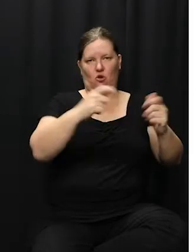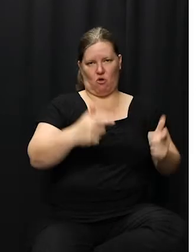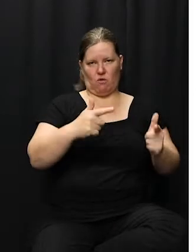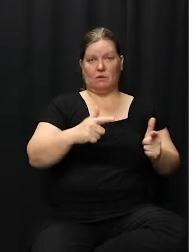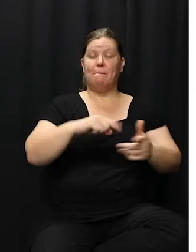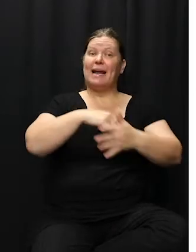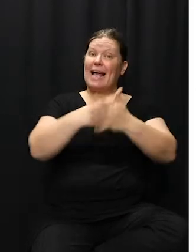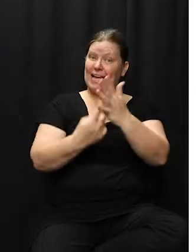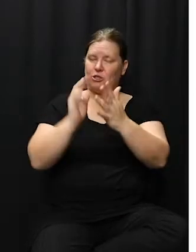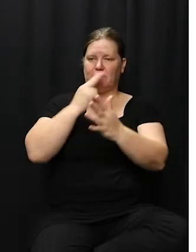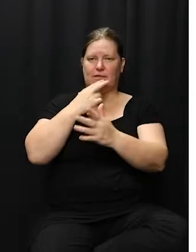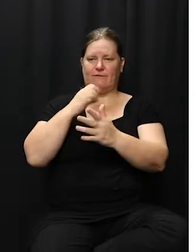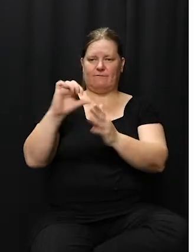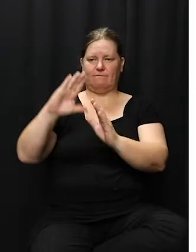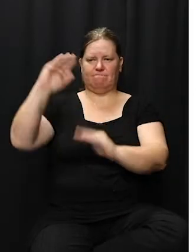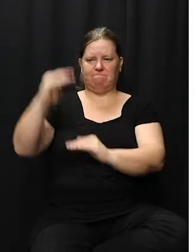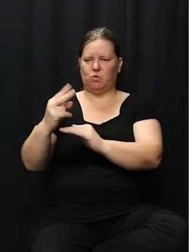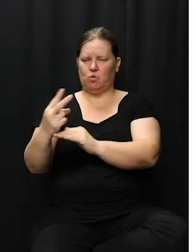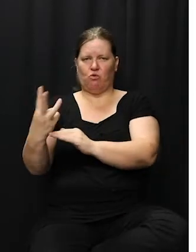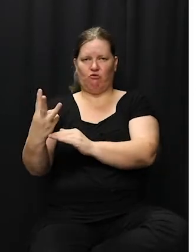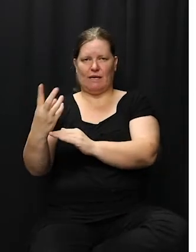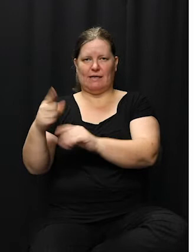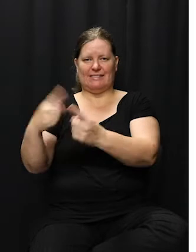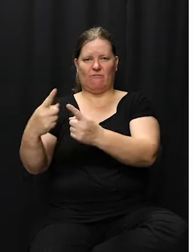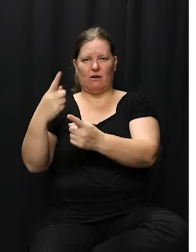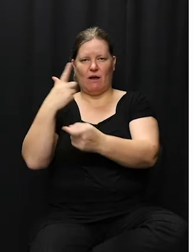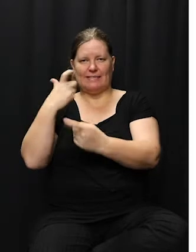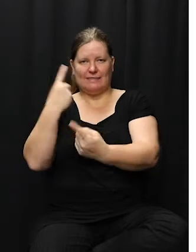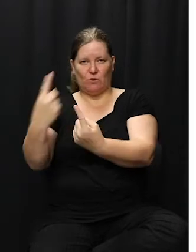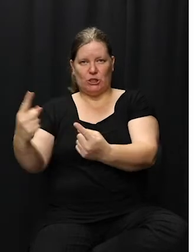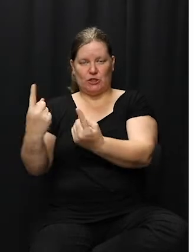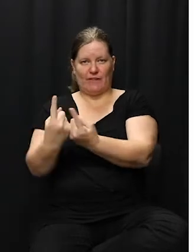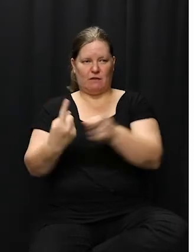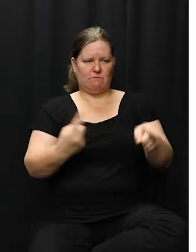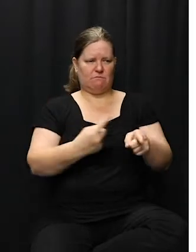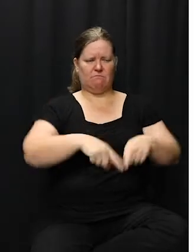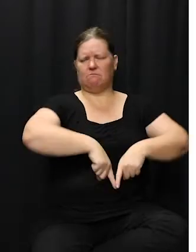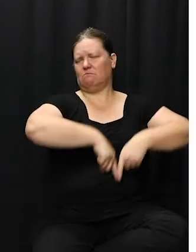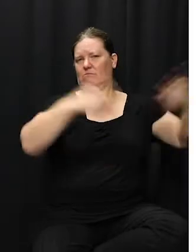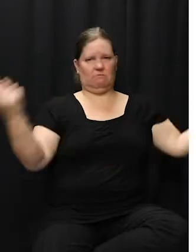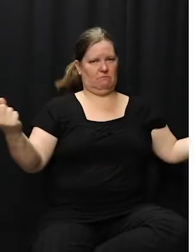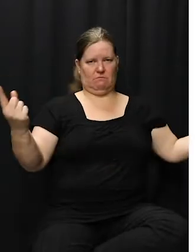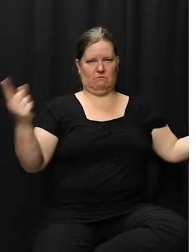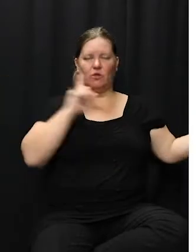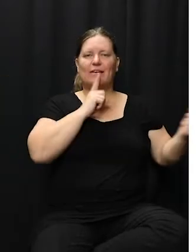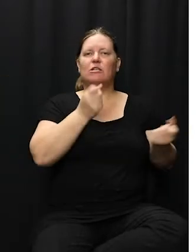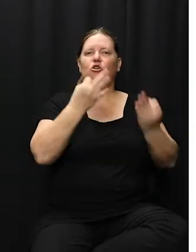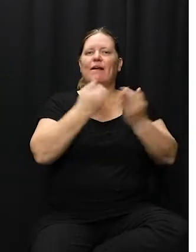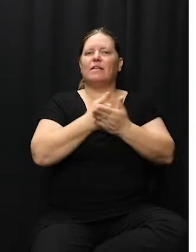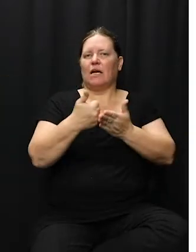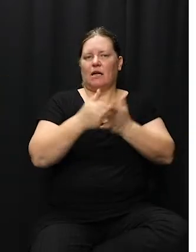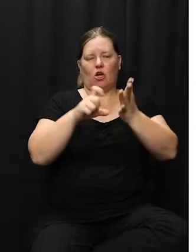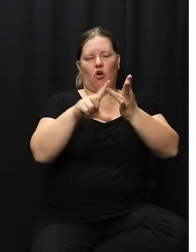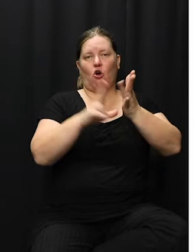variation with the hearing, but not a lot. But the deaf people with their hand shape, each just had one or two hand shapes for each thing. There wasn't a lot of